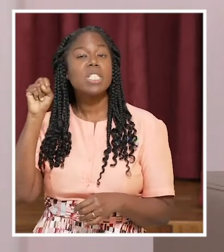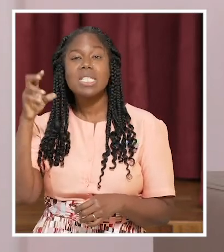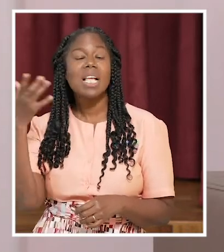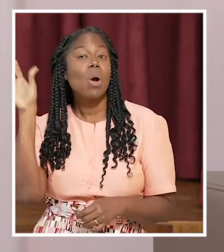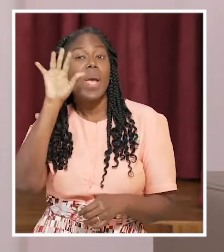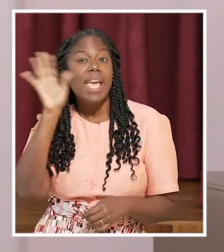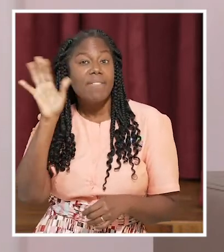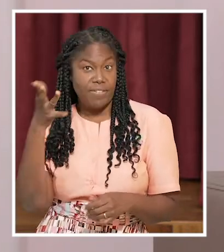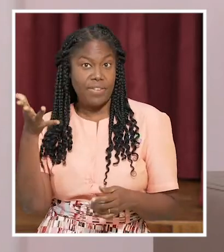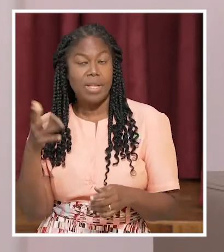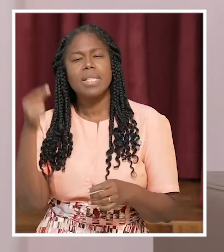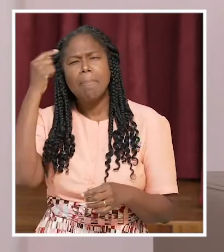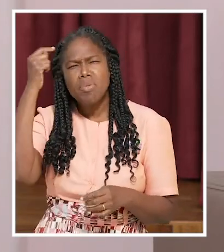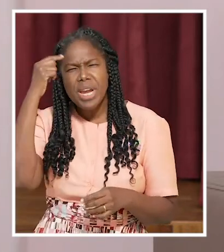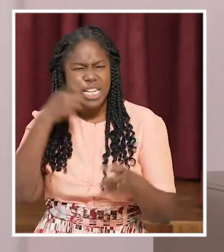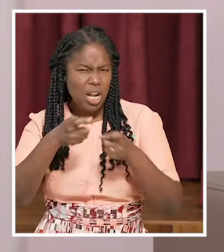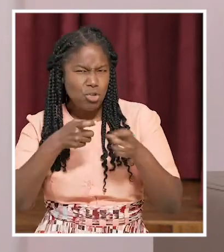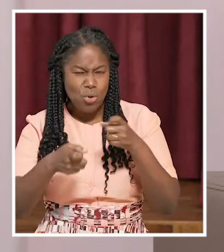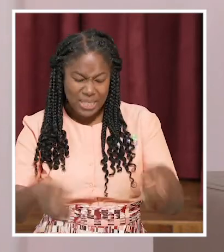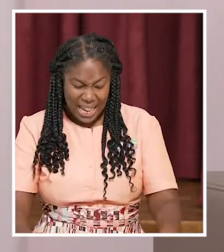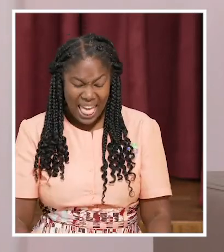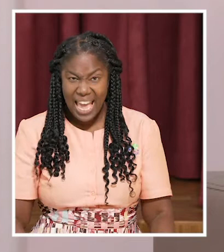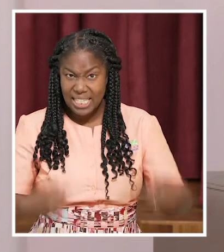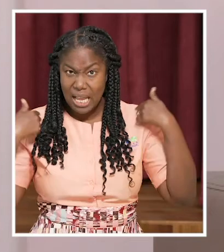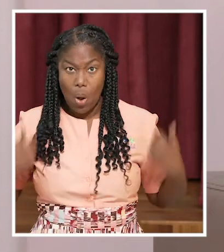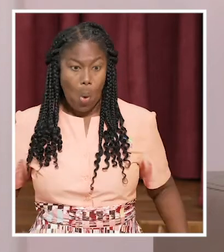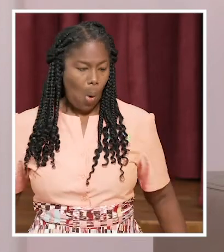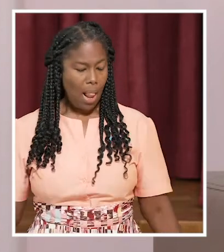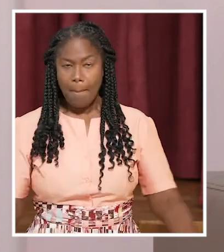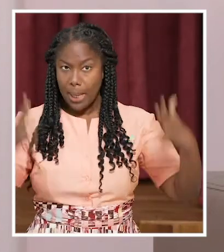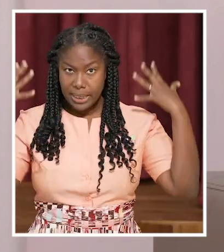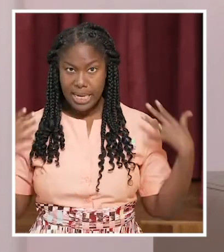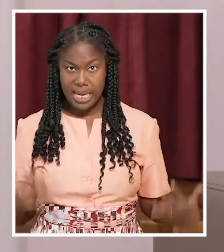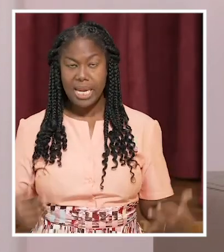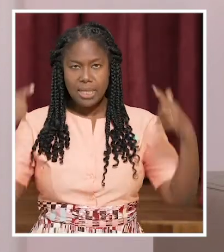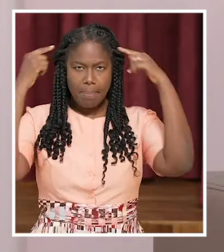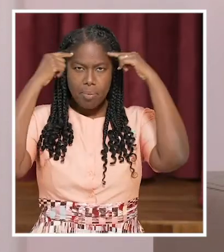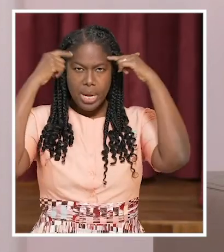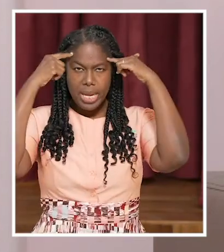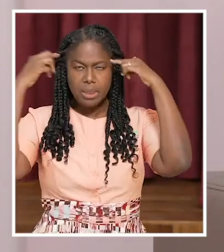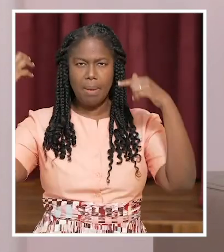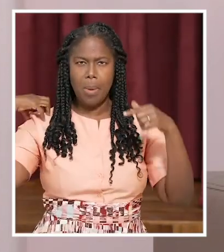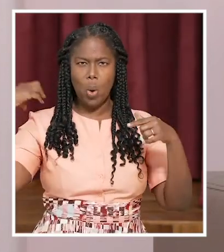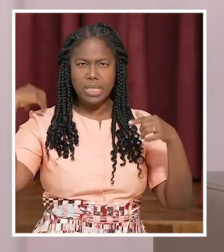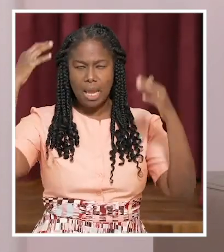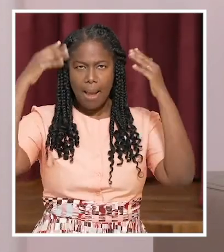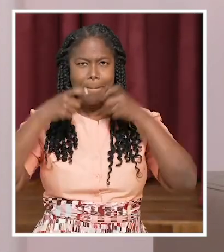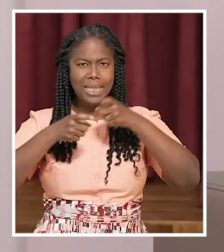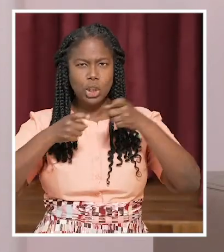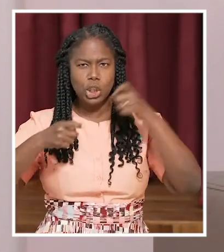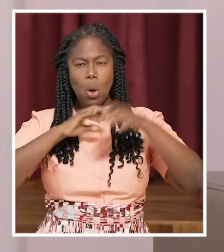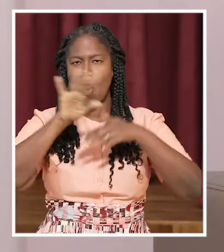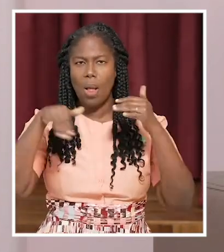that. And similarly, there are specific areas of the brain that manage mood. And when the brain cells in those